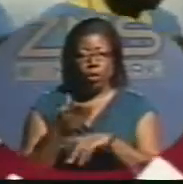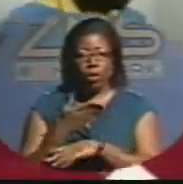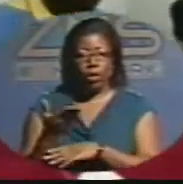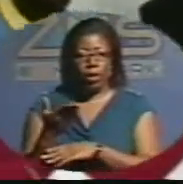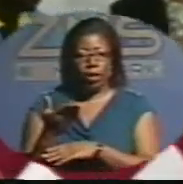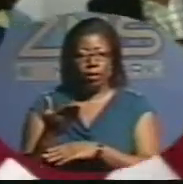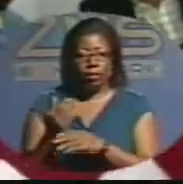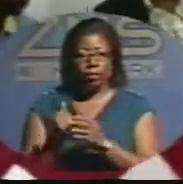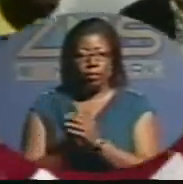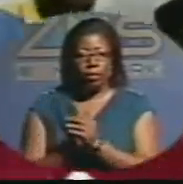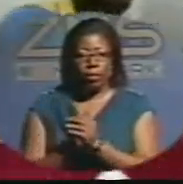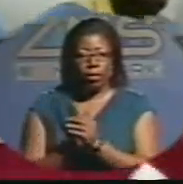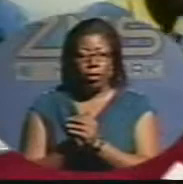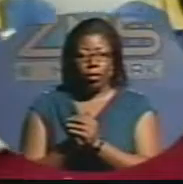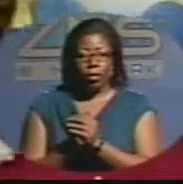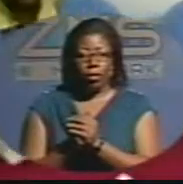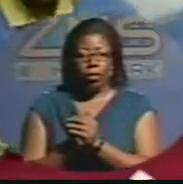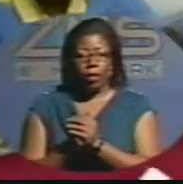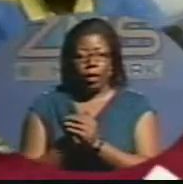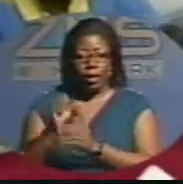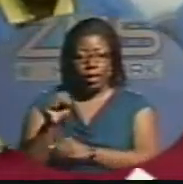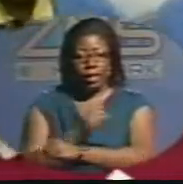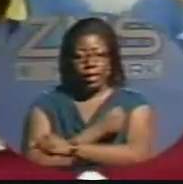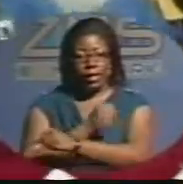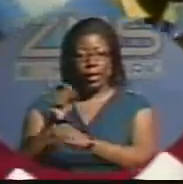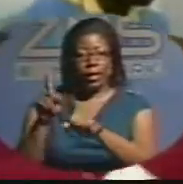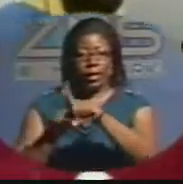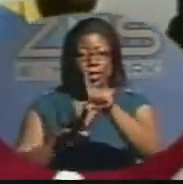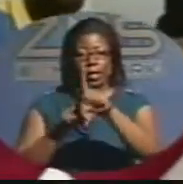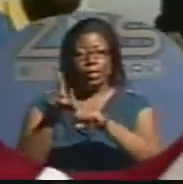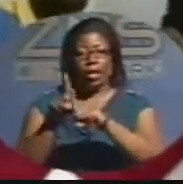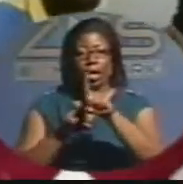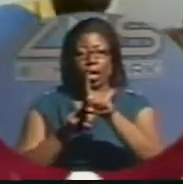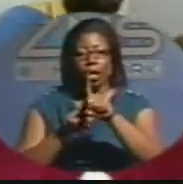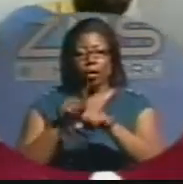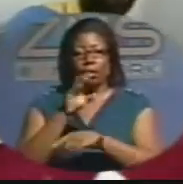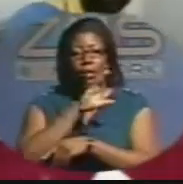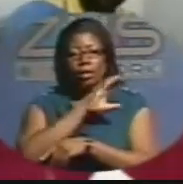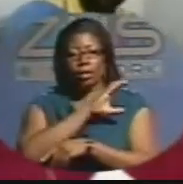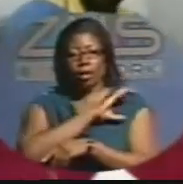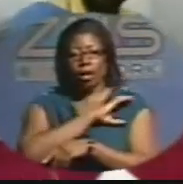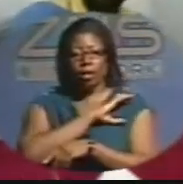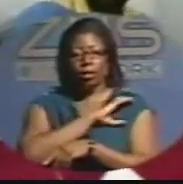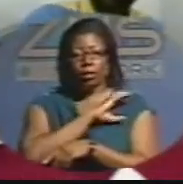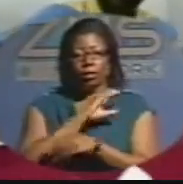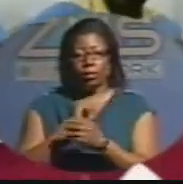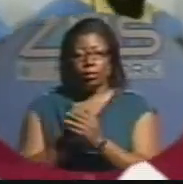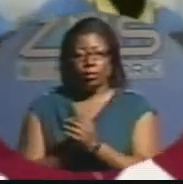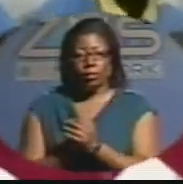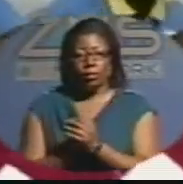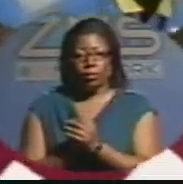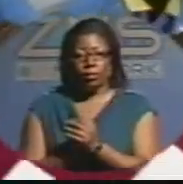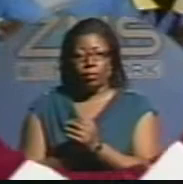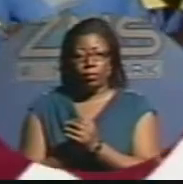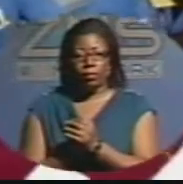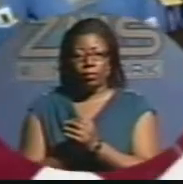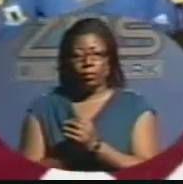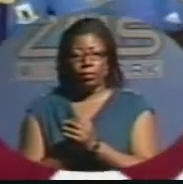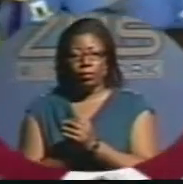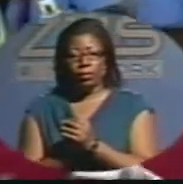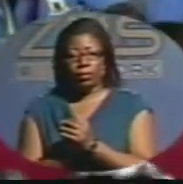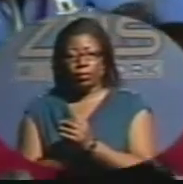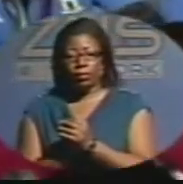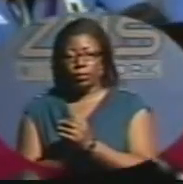was the Eleuthera's Grammy Award singing superstar, Melvina Colmer. Golden Knights, I love you all